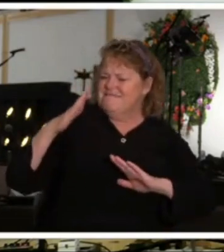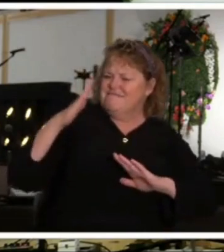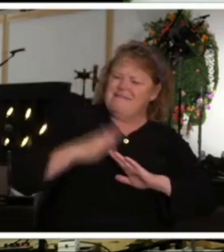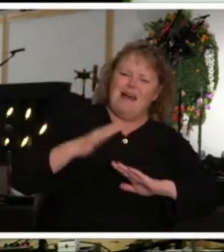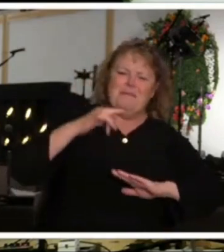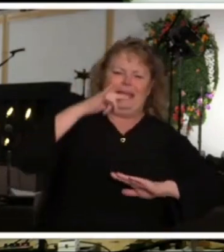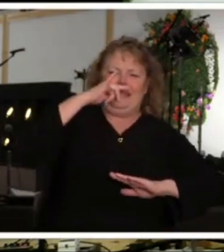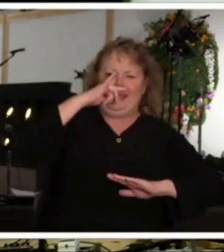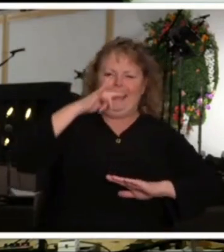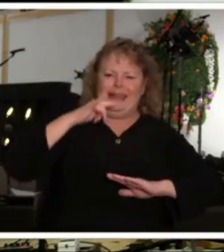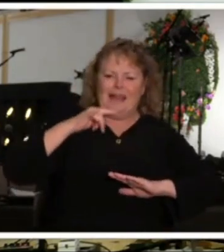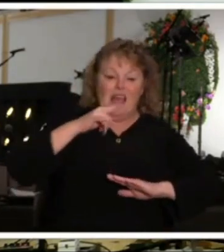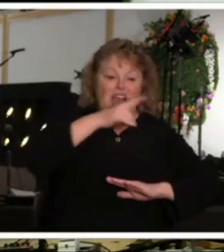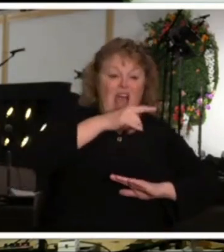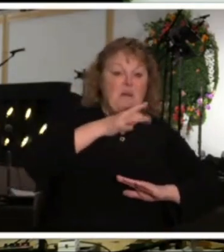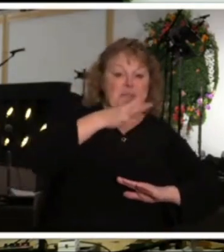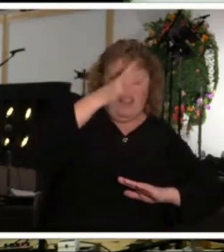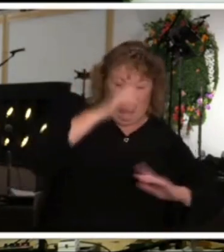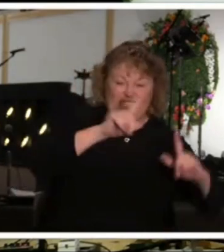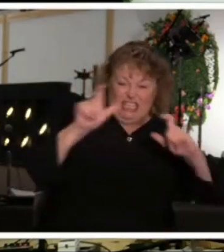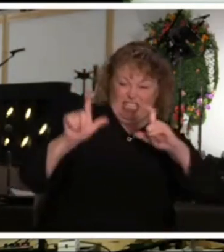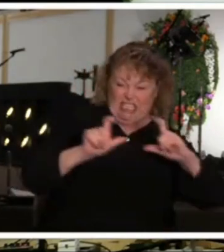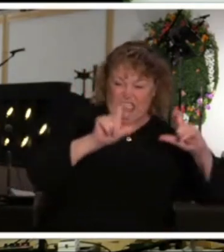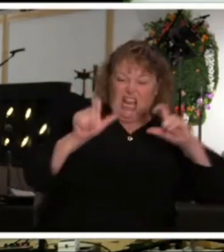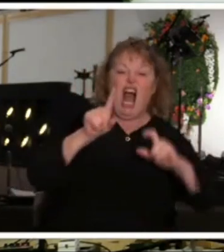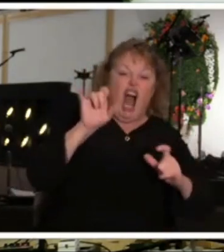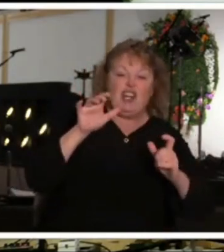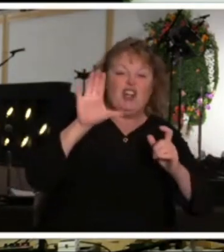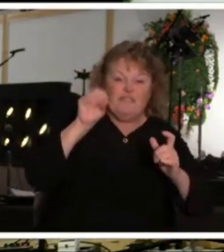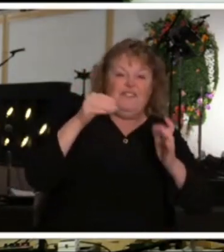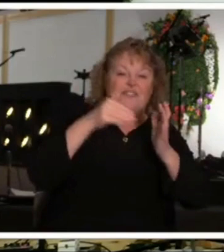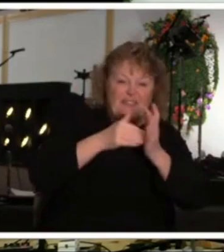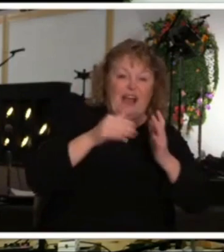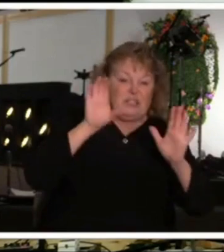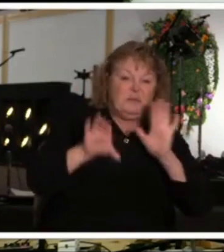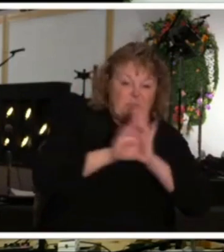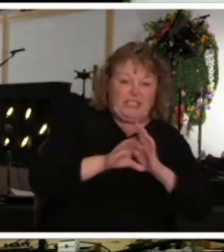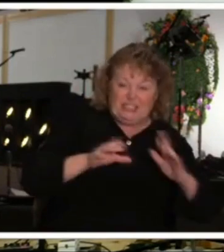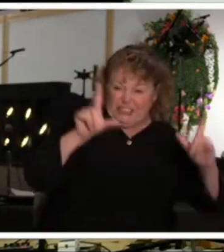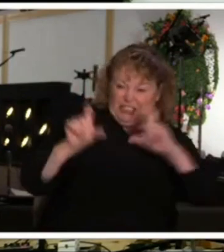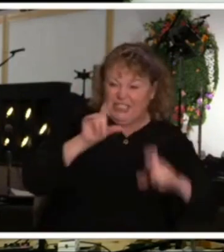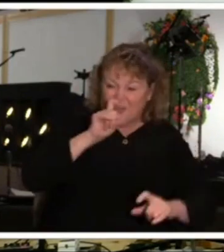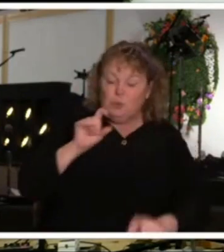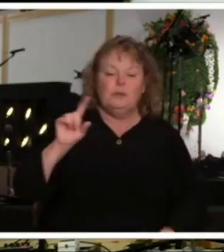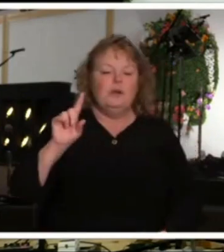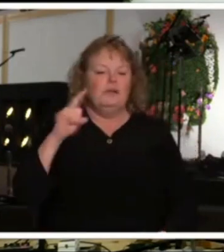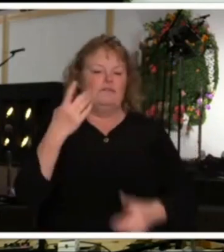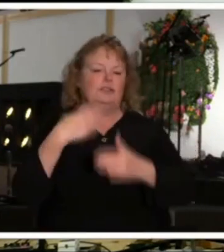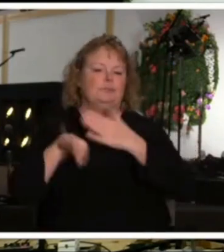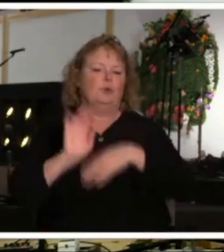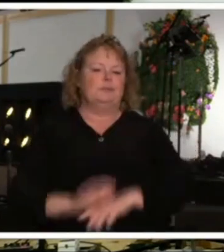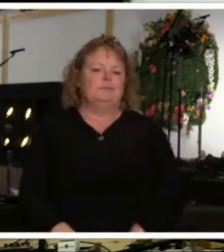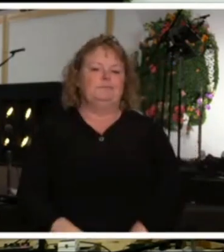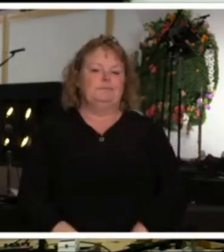took 150,000 pictures of, the one that they bragged about to everyone, is always the firstborn. Amen.